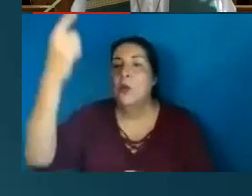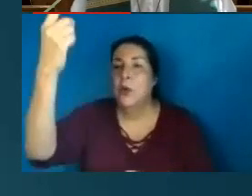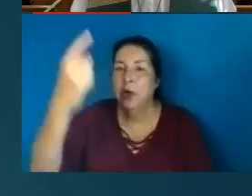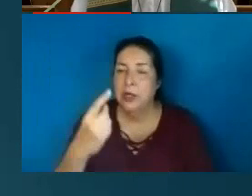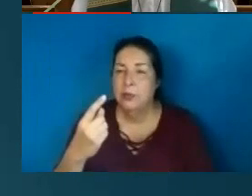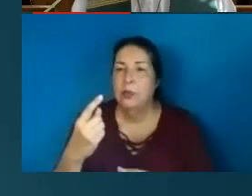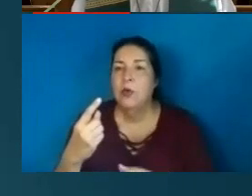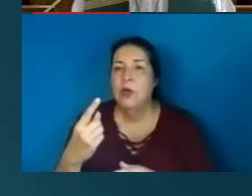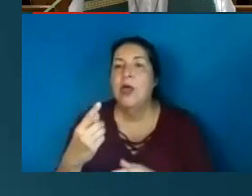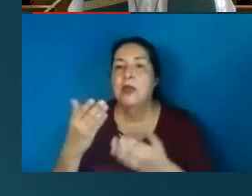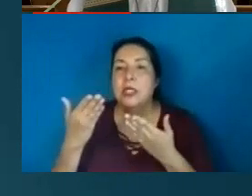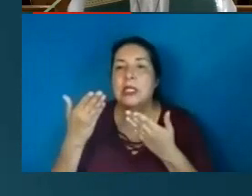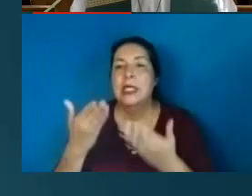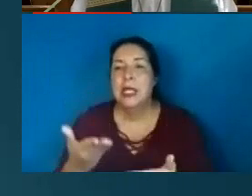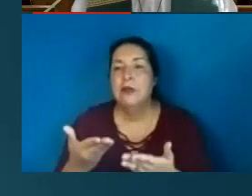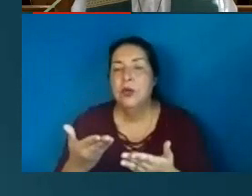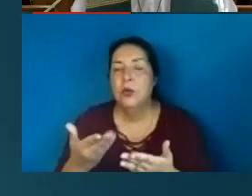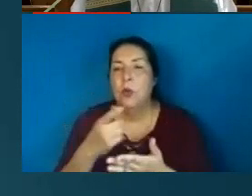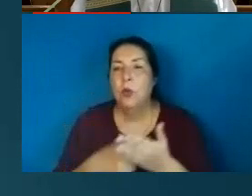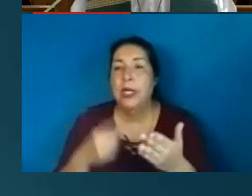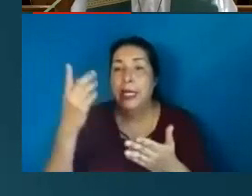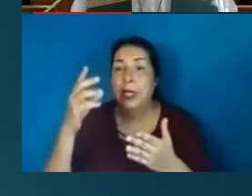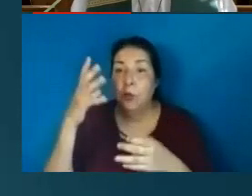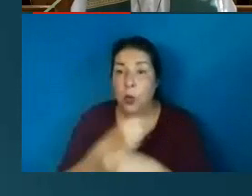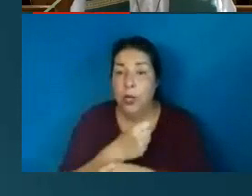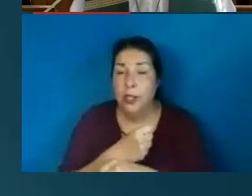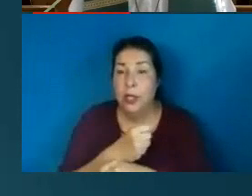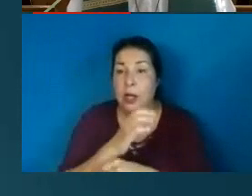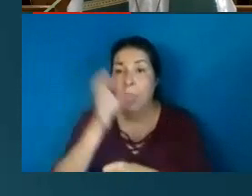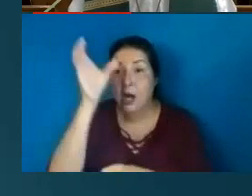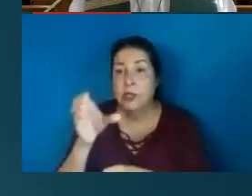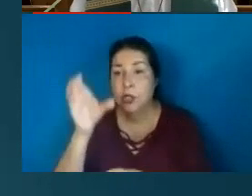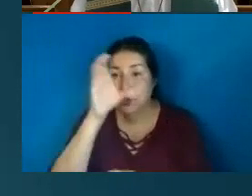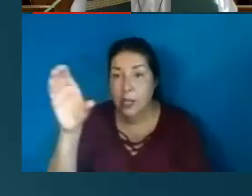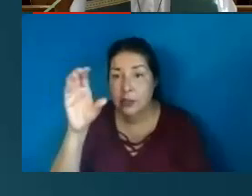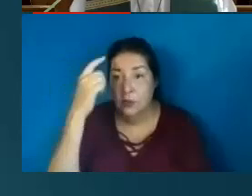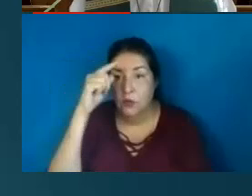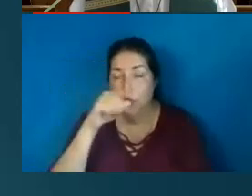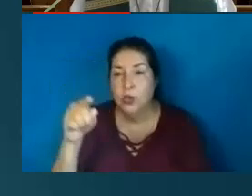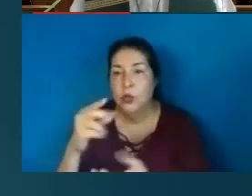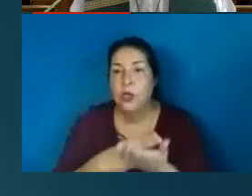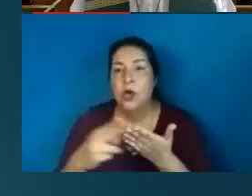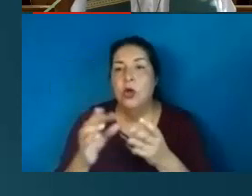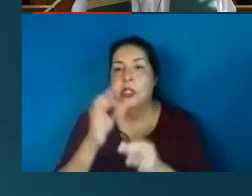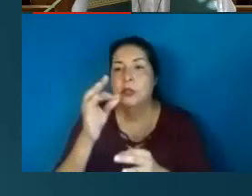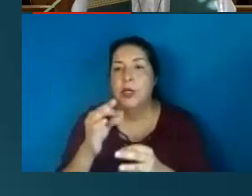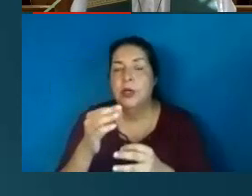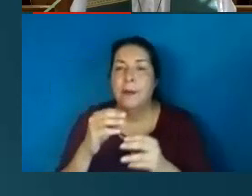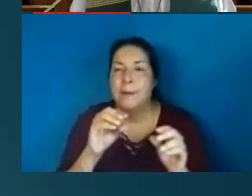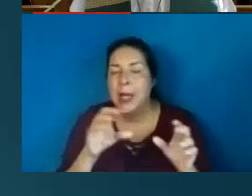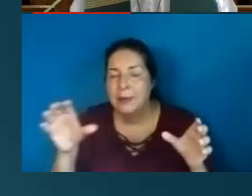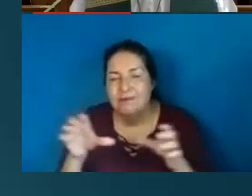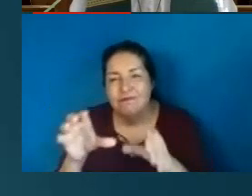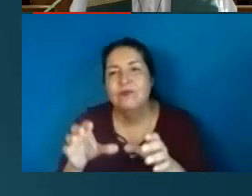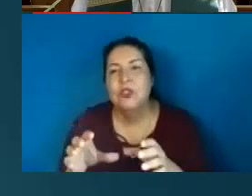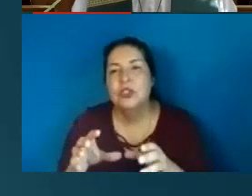you what he won on the cross for you. The Holy Spirit moves us to repent of our sins, to